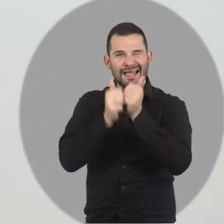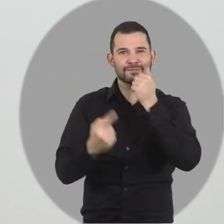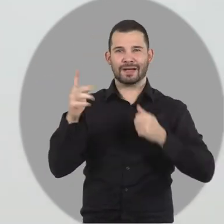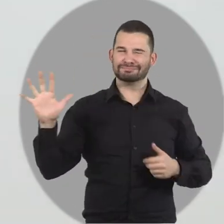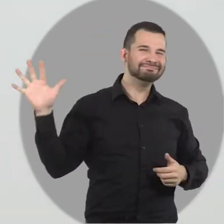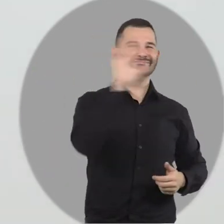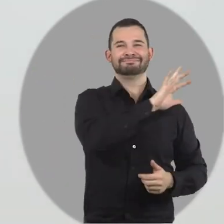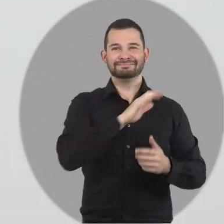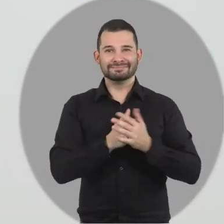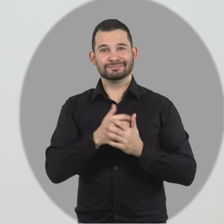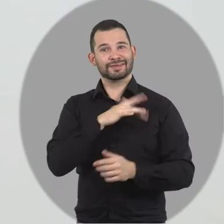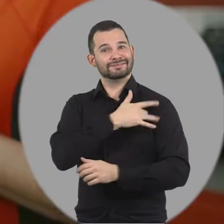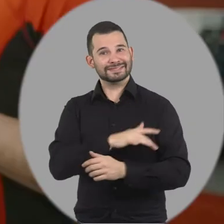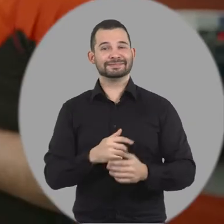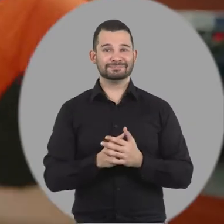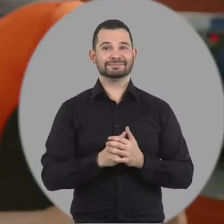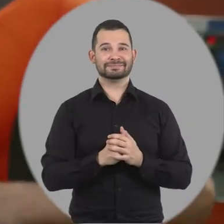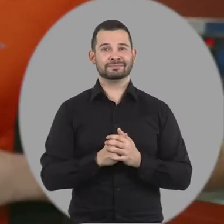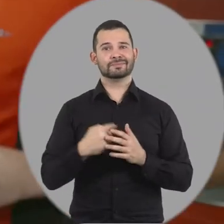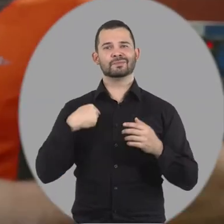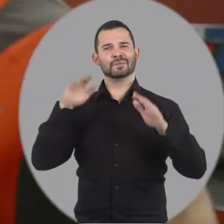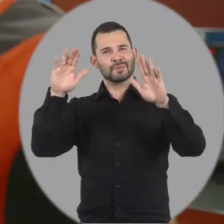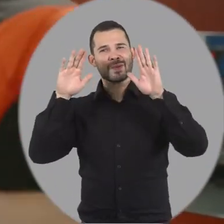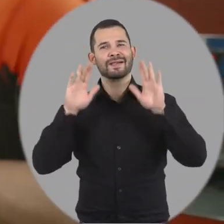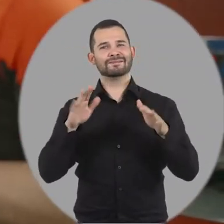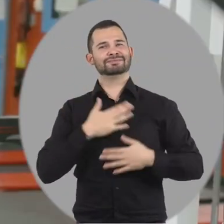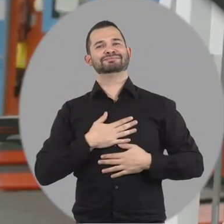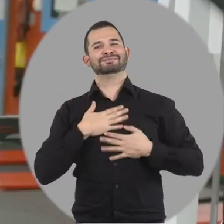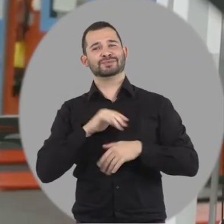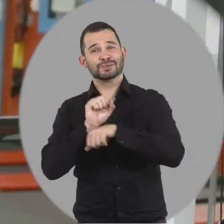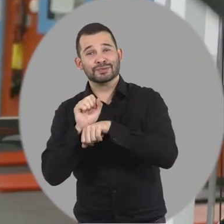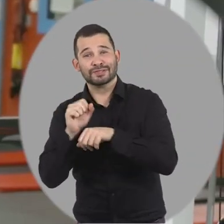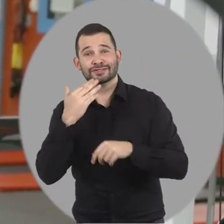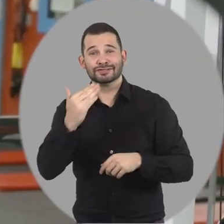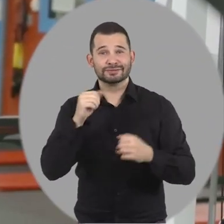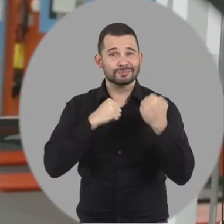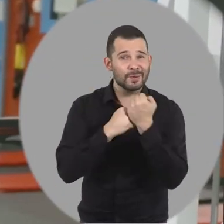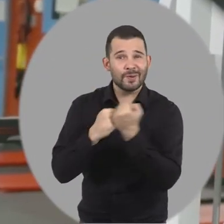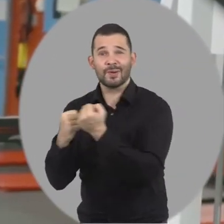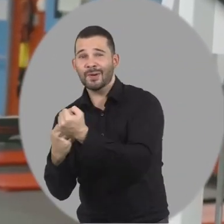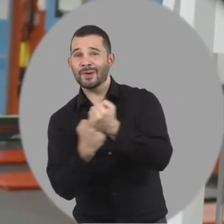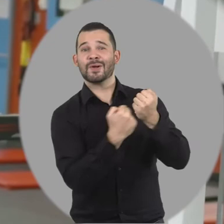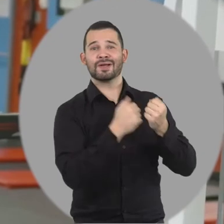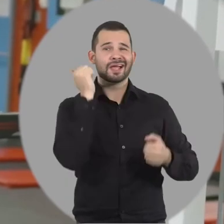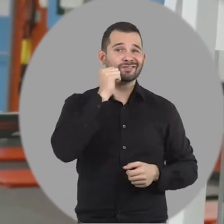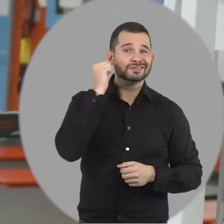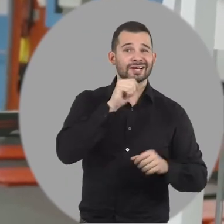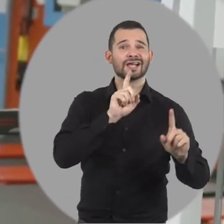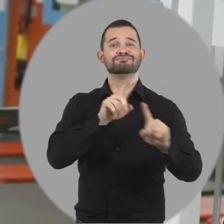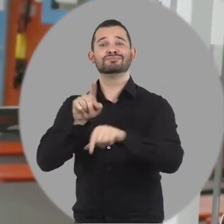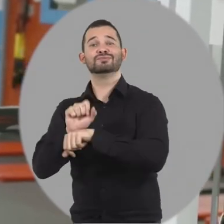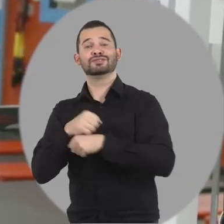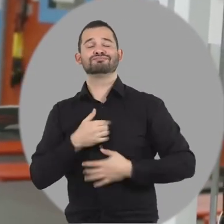every province. It is a fun place to work. We have great, great, great people, right? We support each other. It is a good atmosphere. You're gonna come into